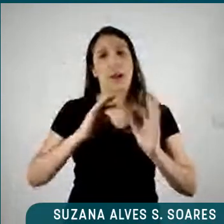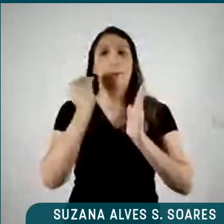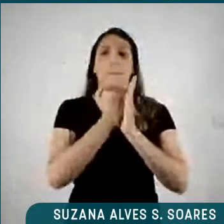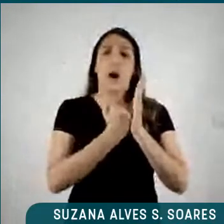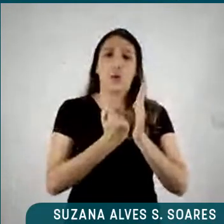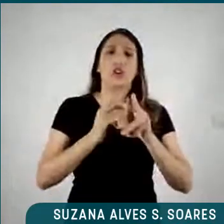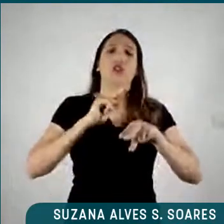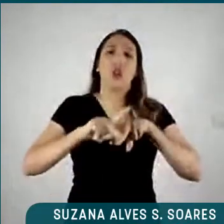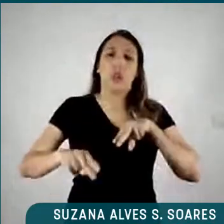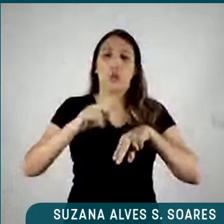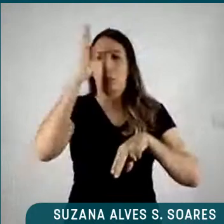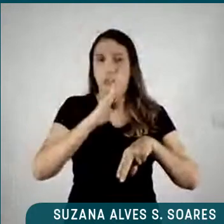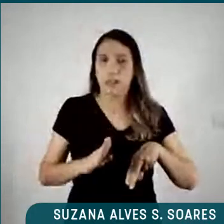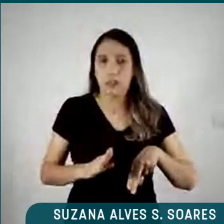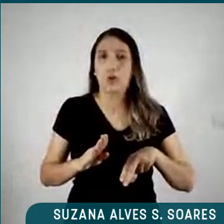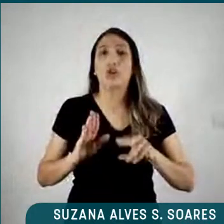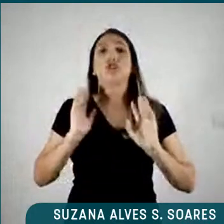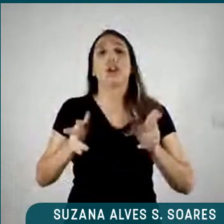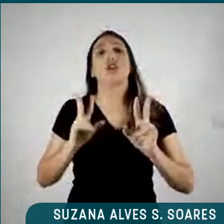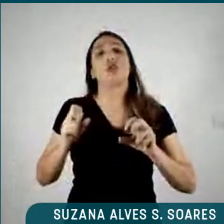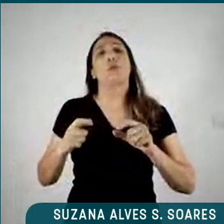syndrome is what I talk about.